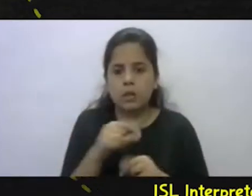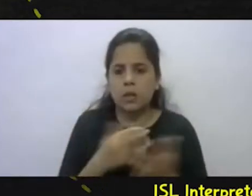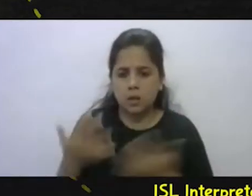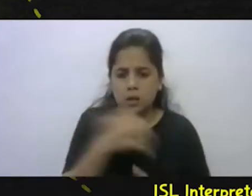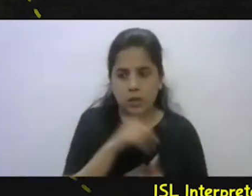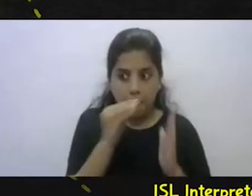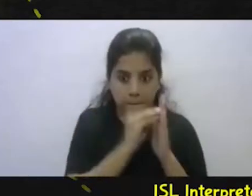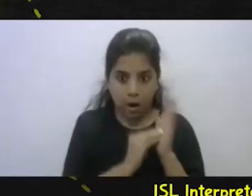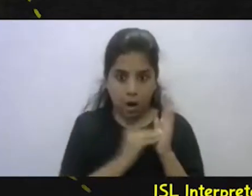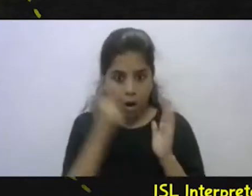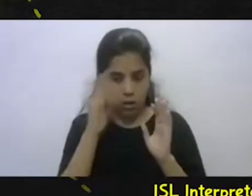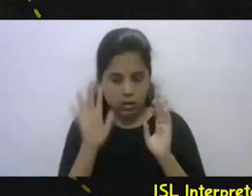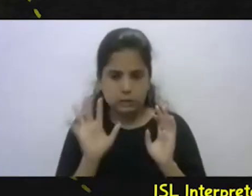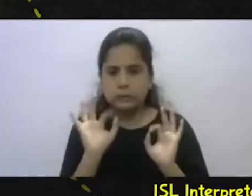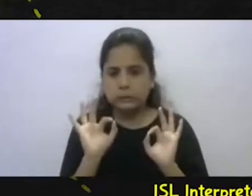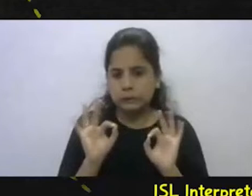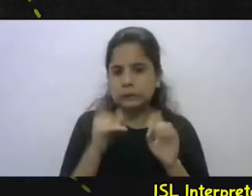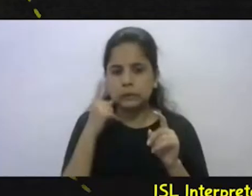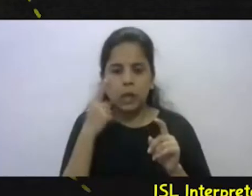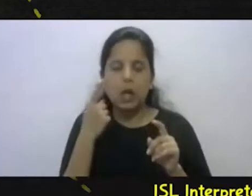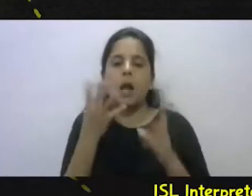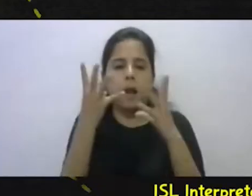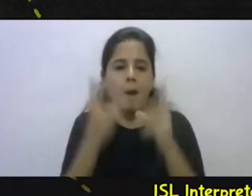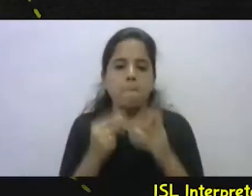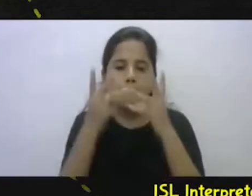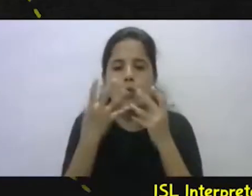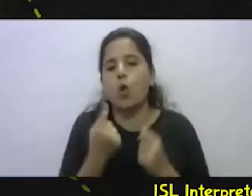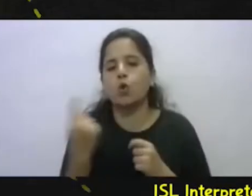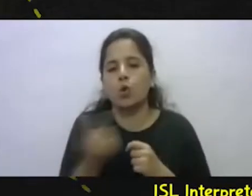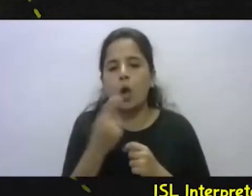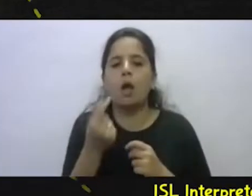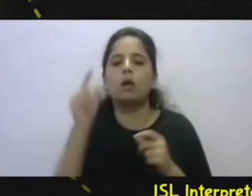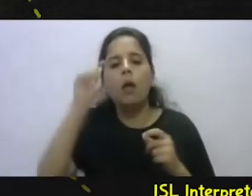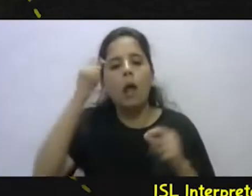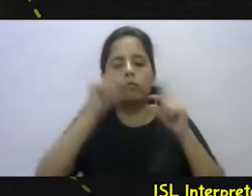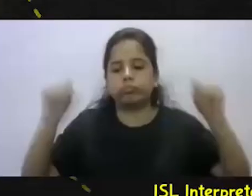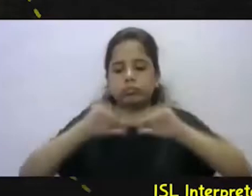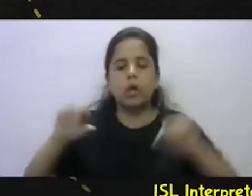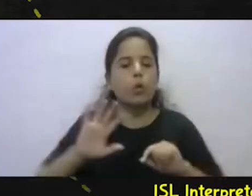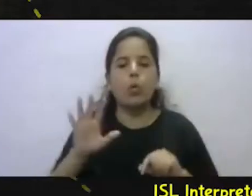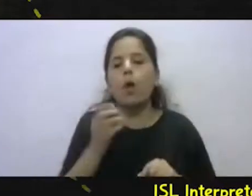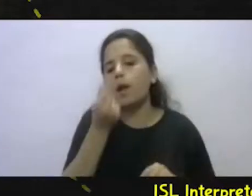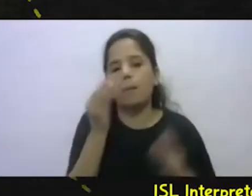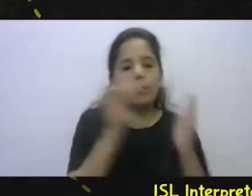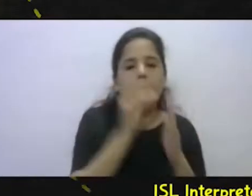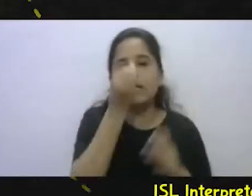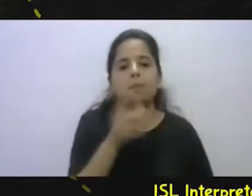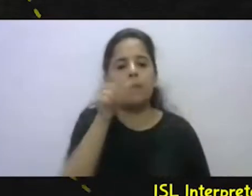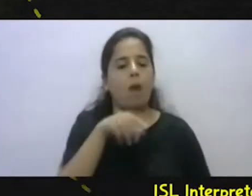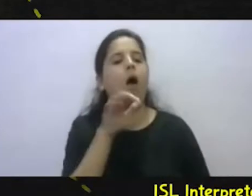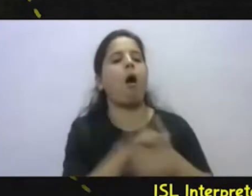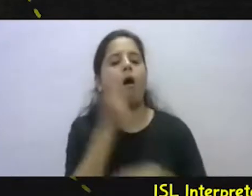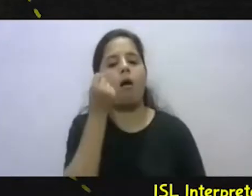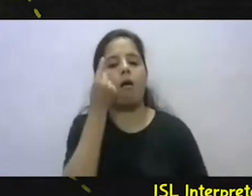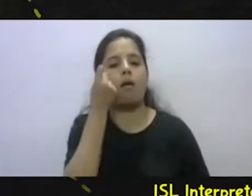very linear sort of numerical way that can be easily understood. So I think there